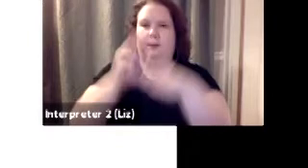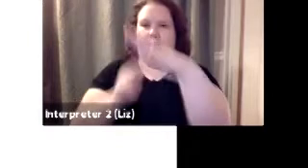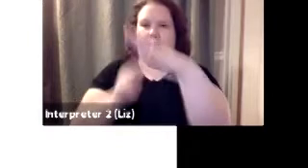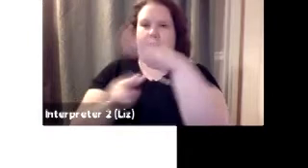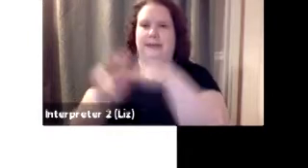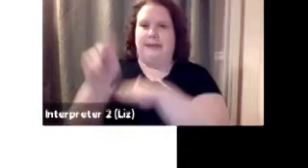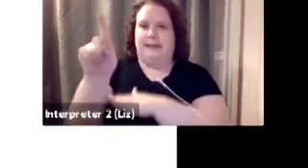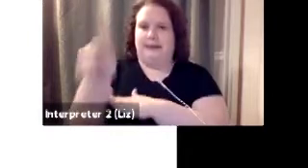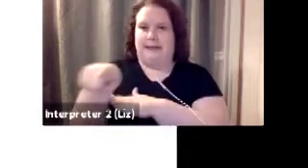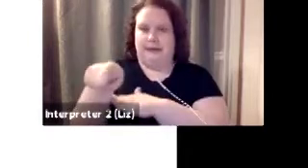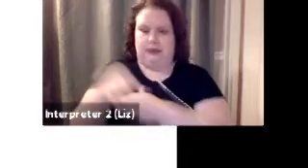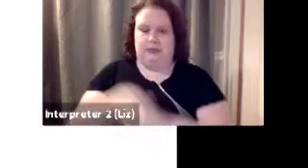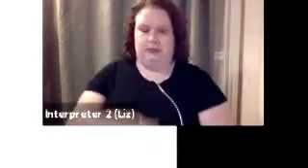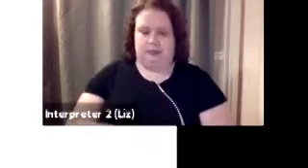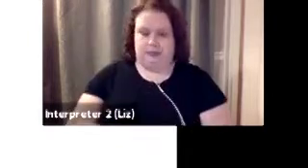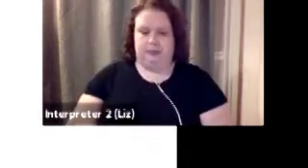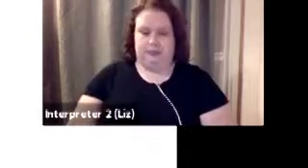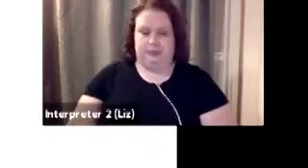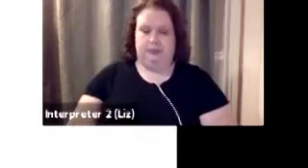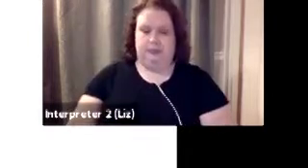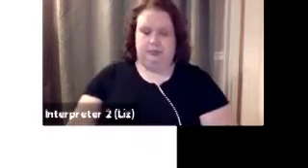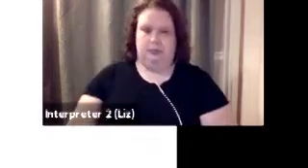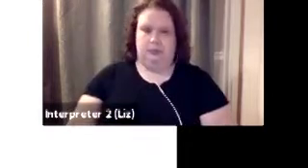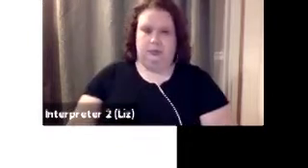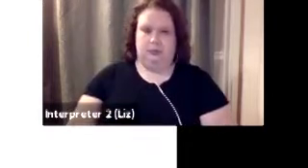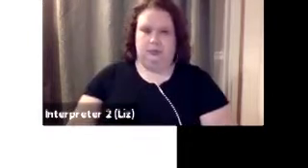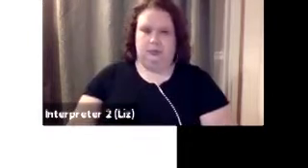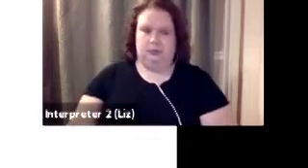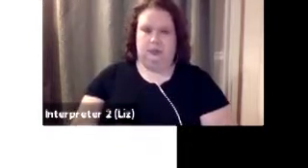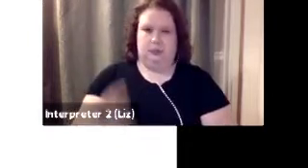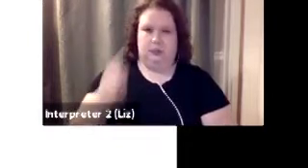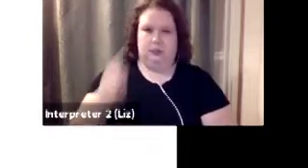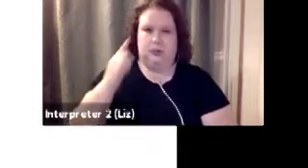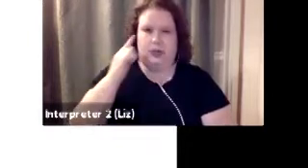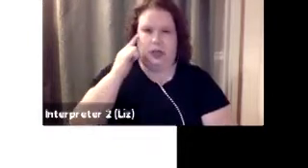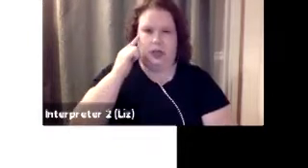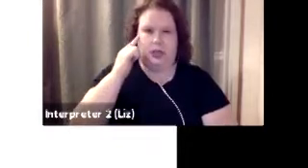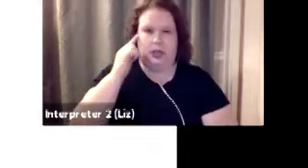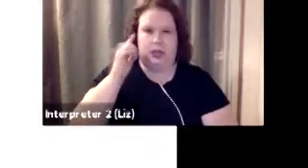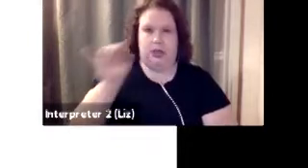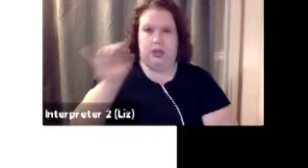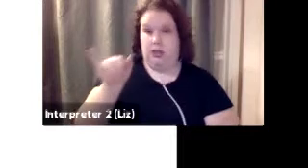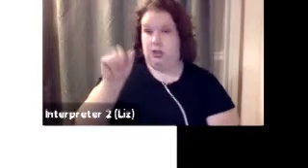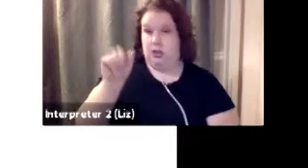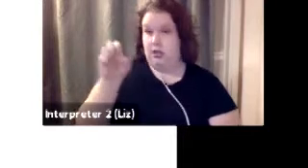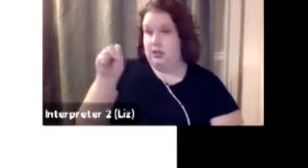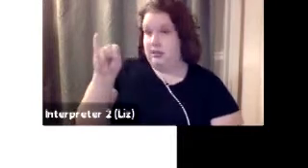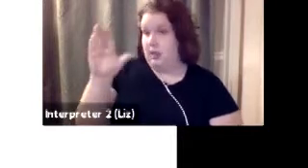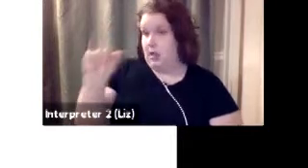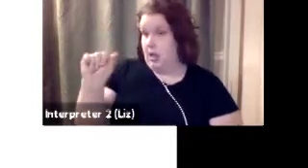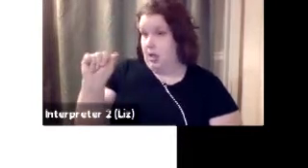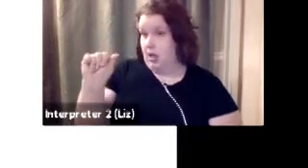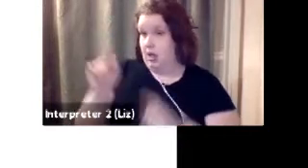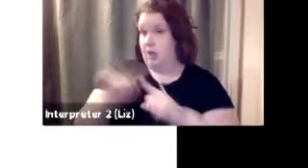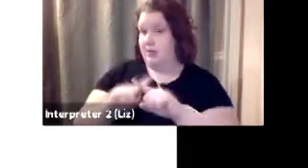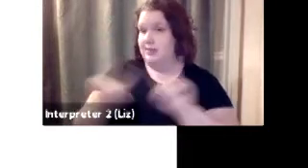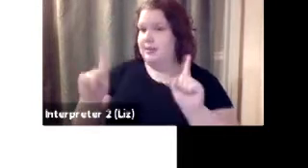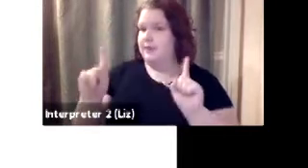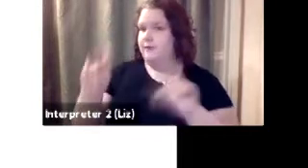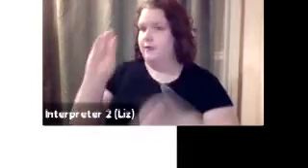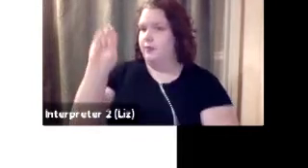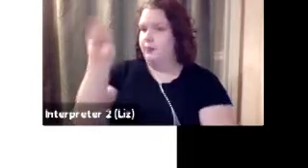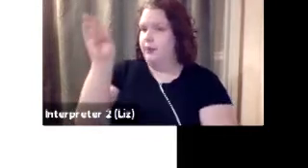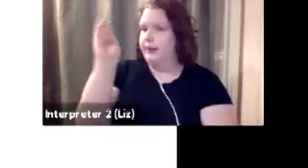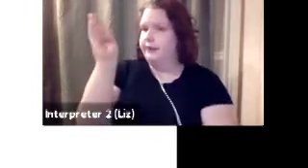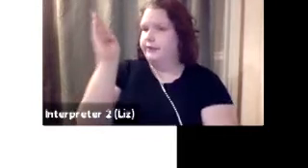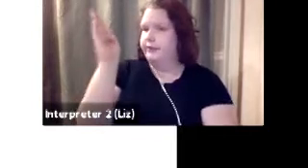And Jessica, I think we've got, uh, we want to shift, uh, to a different presentation here because I think we've got a little bit of